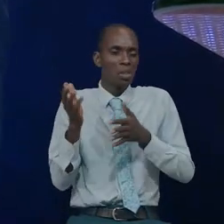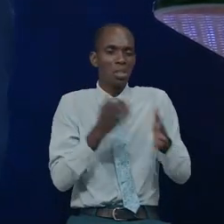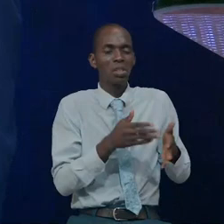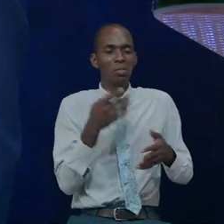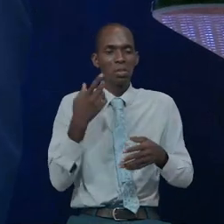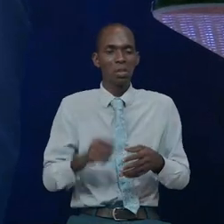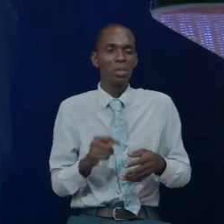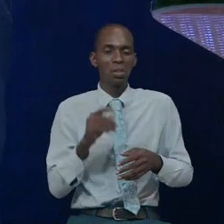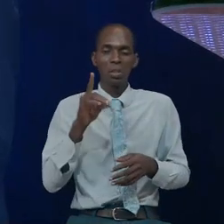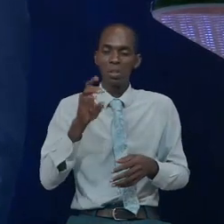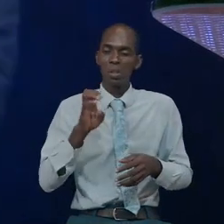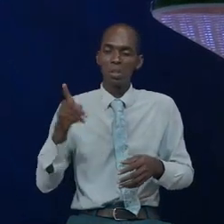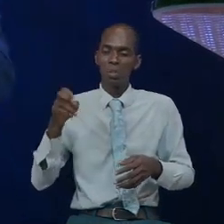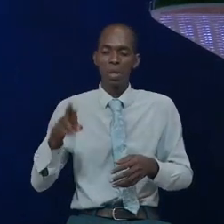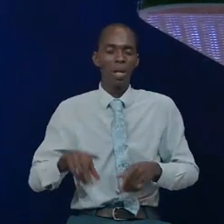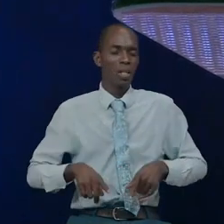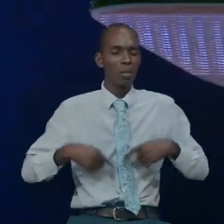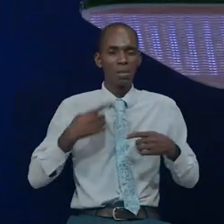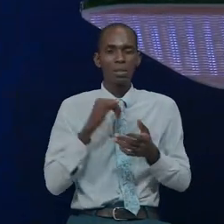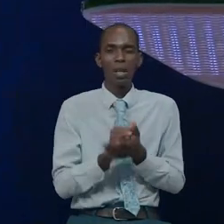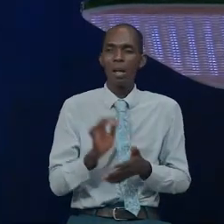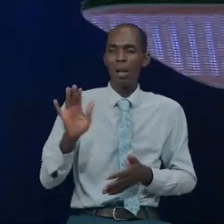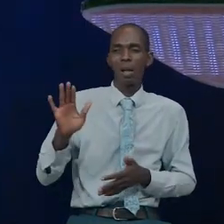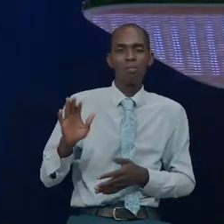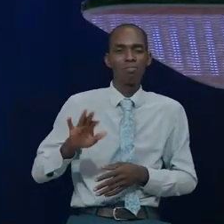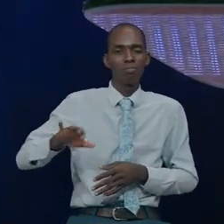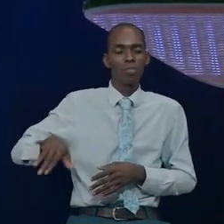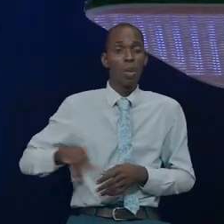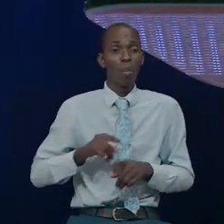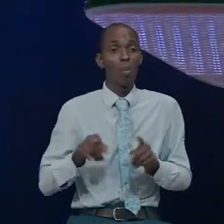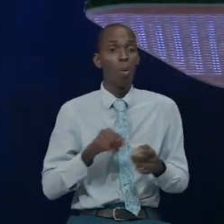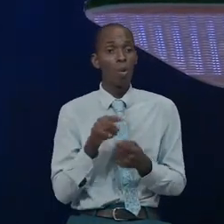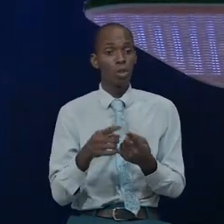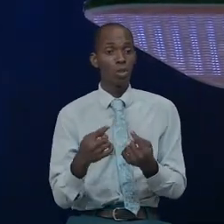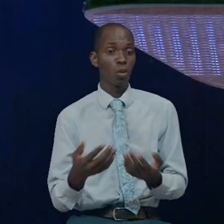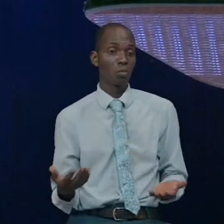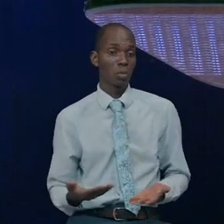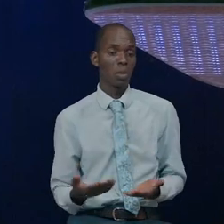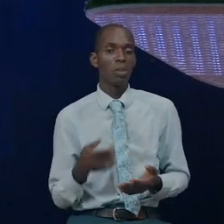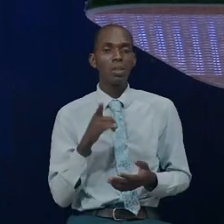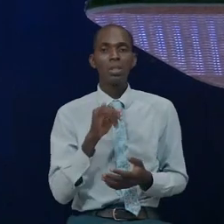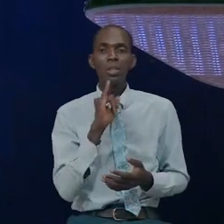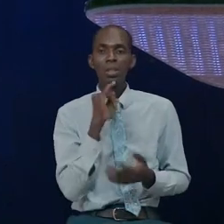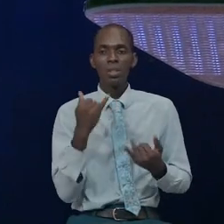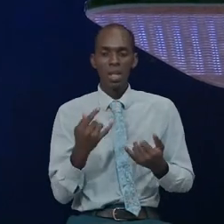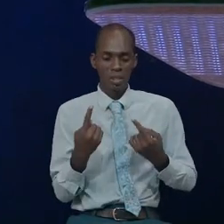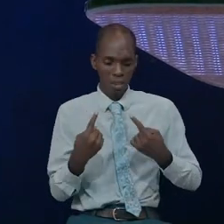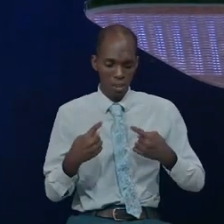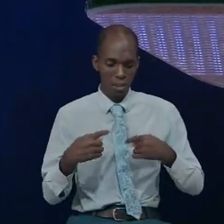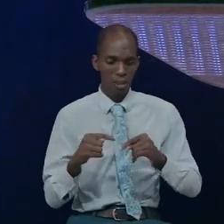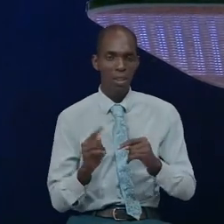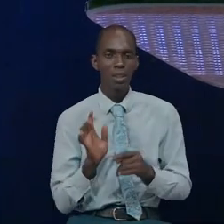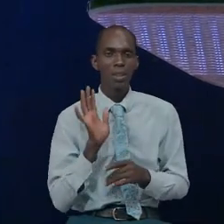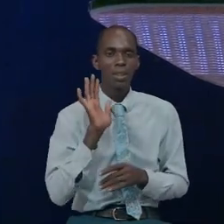sanctification, holiness over there, but when he comes over here, it's now, it's trying its best to be